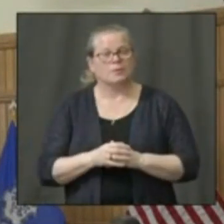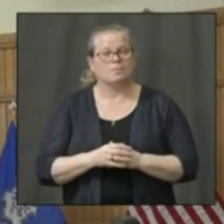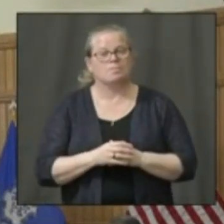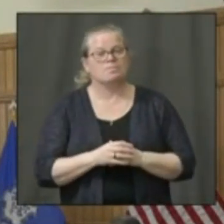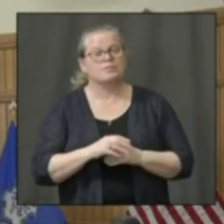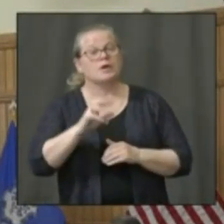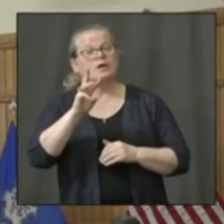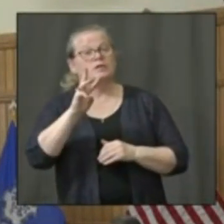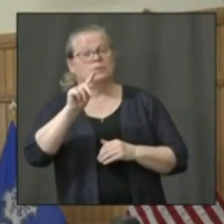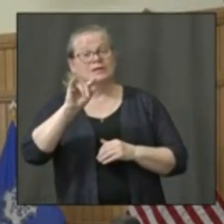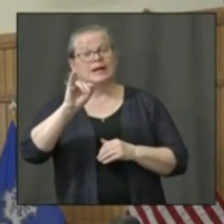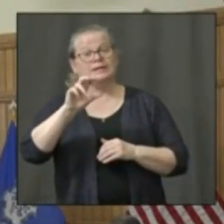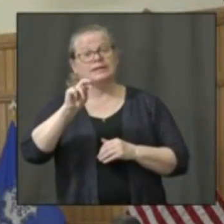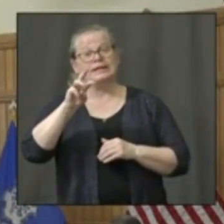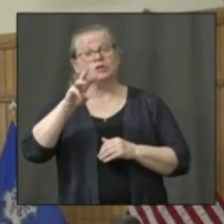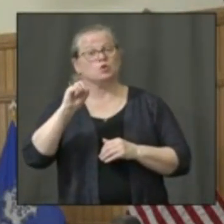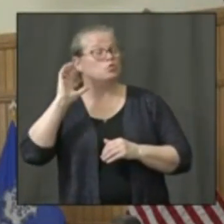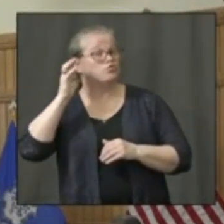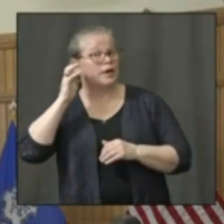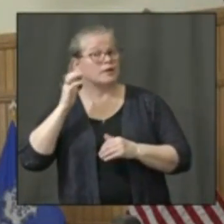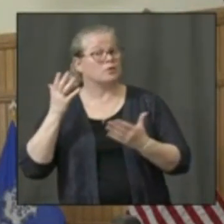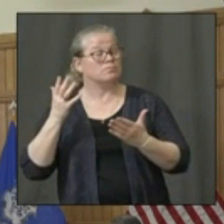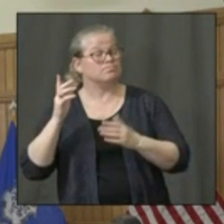WTIC News Radio.